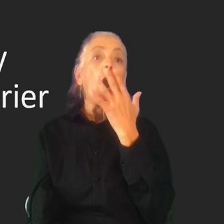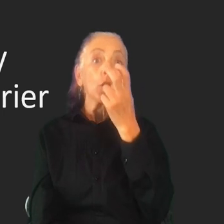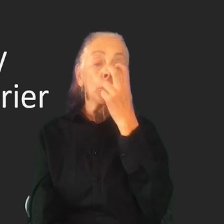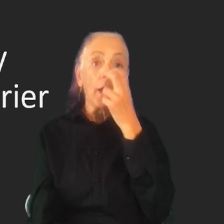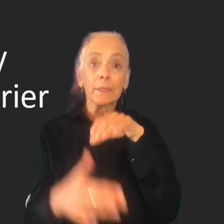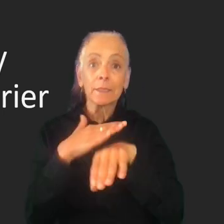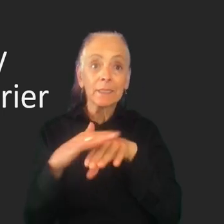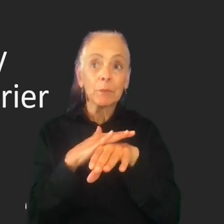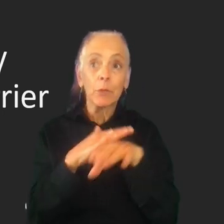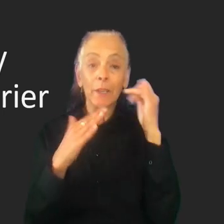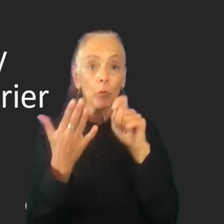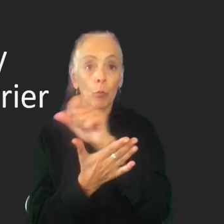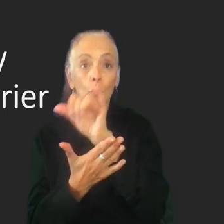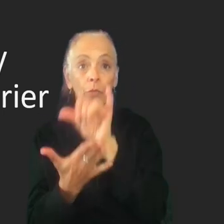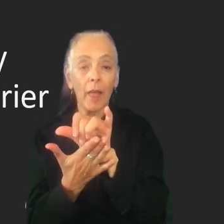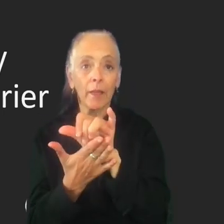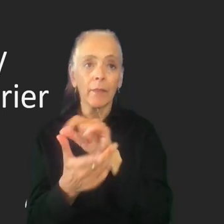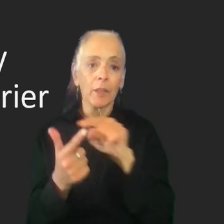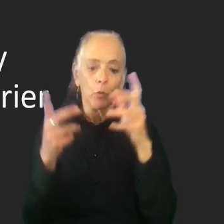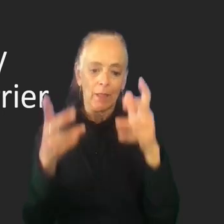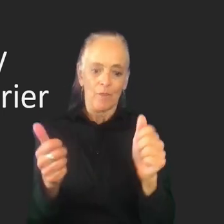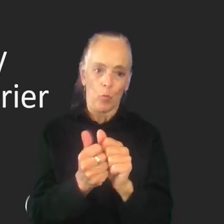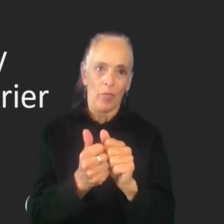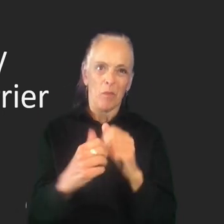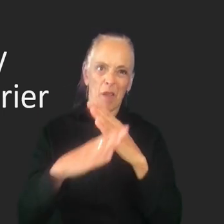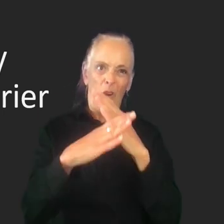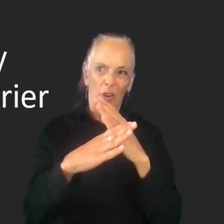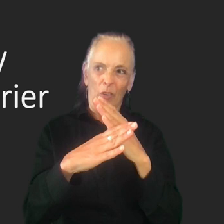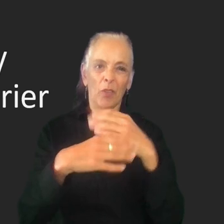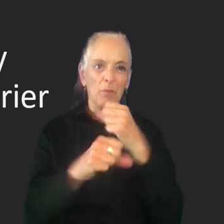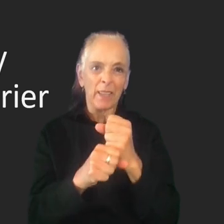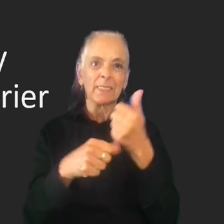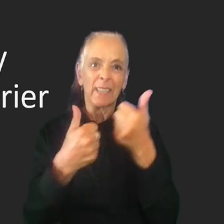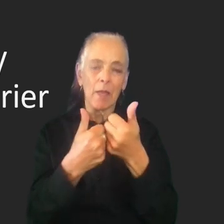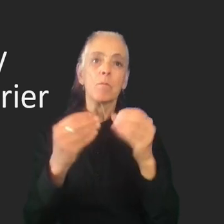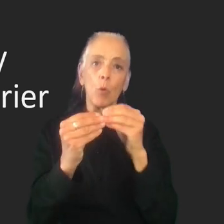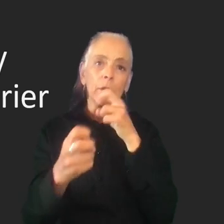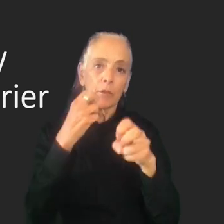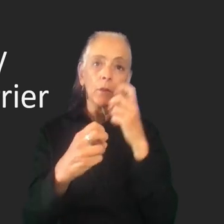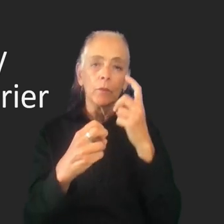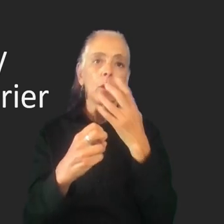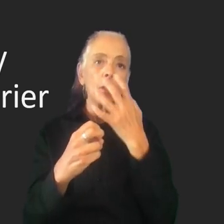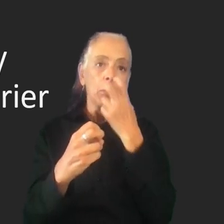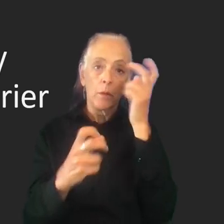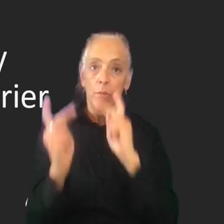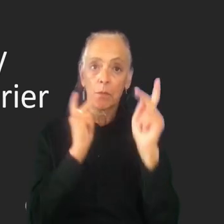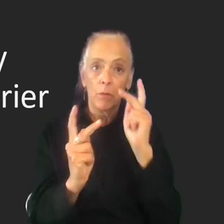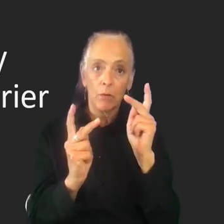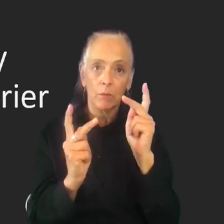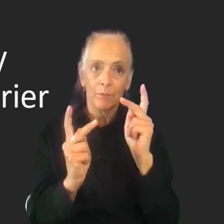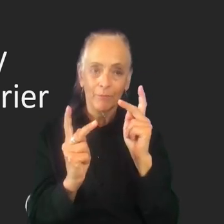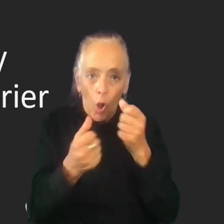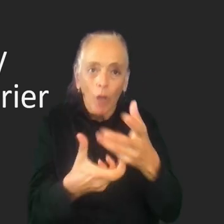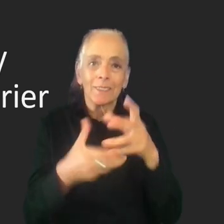accessibility what you're left with is a disabling barrier that makes the game more difficult for colorblind people and the reverse is true